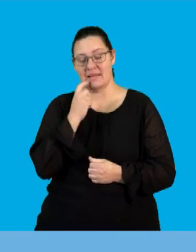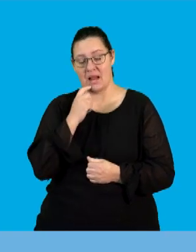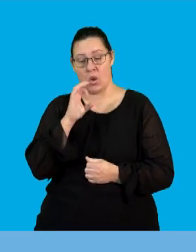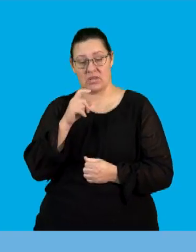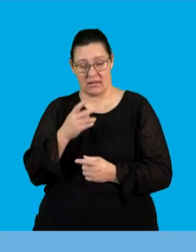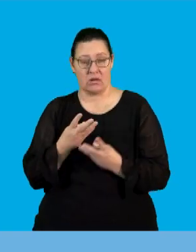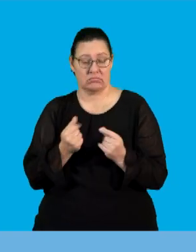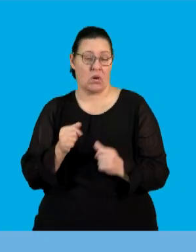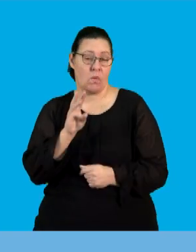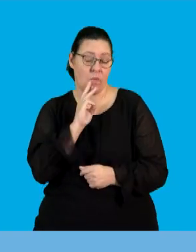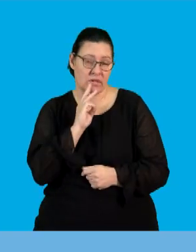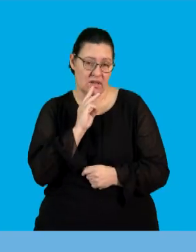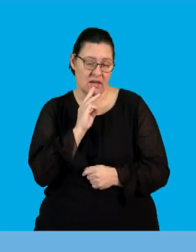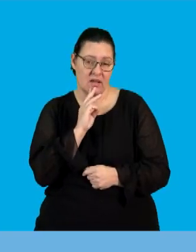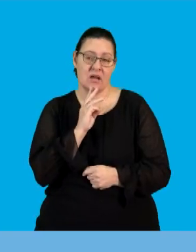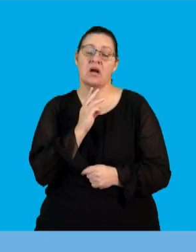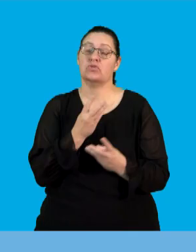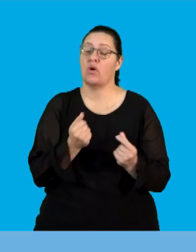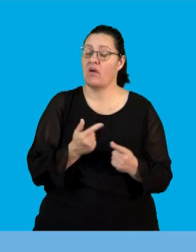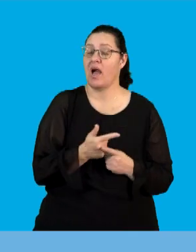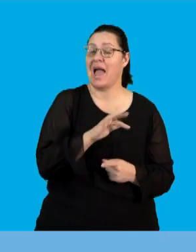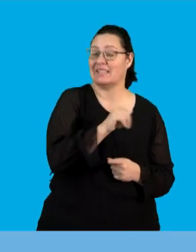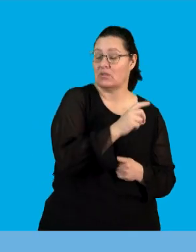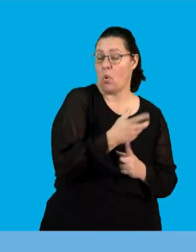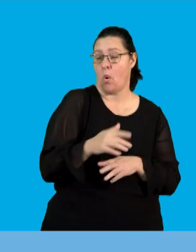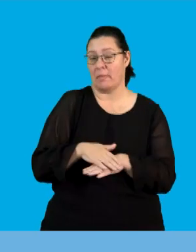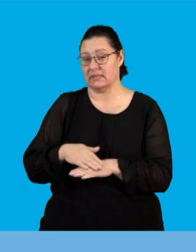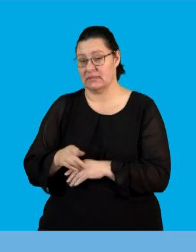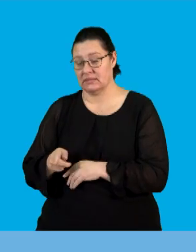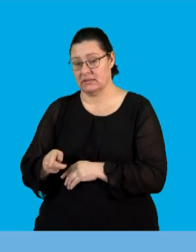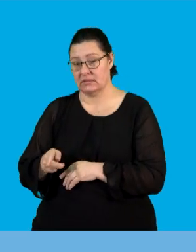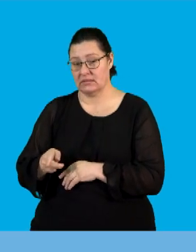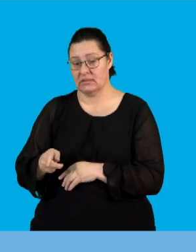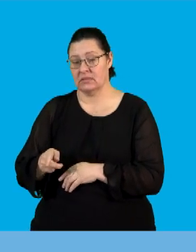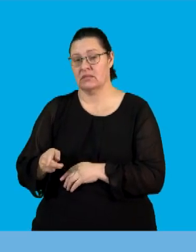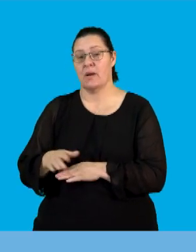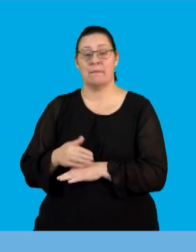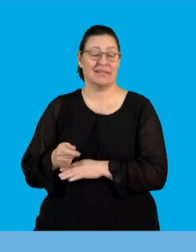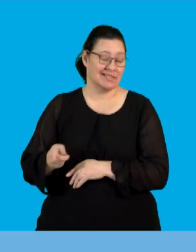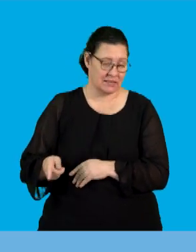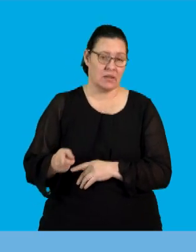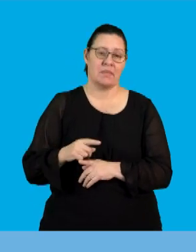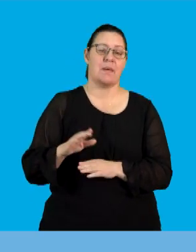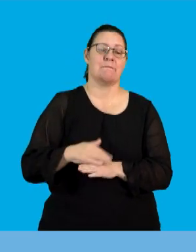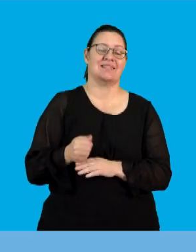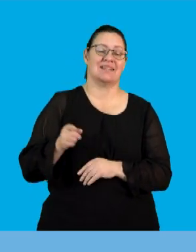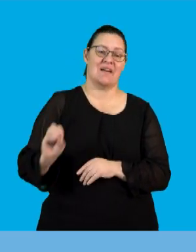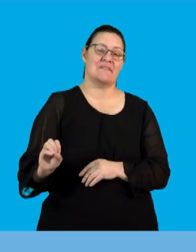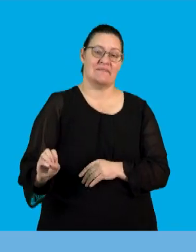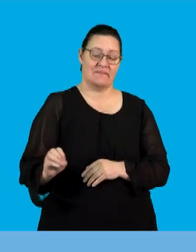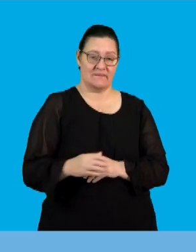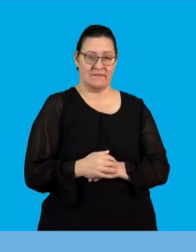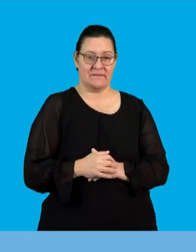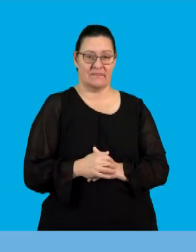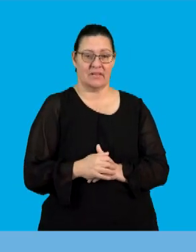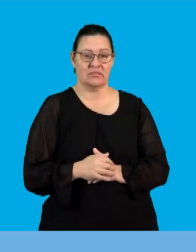Now, a metal oxide, if it's dissolved in water, will the solution be acidic or basic? We know that metal oxides, they are